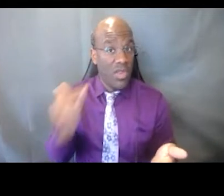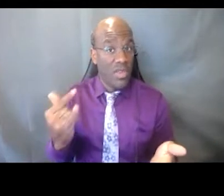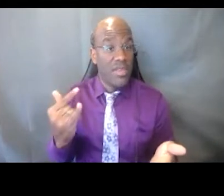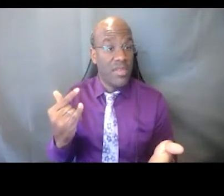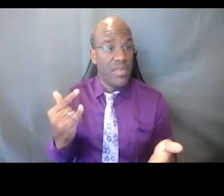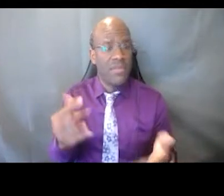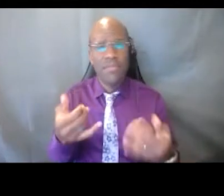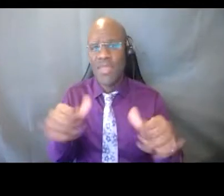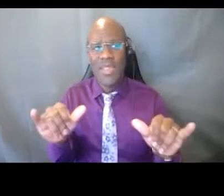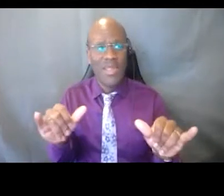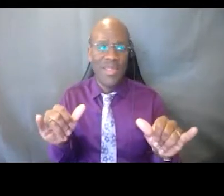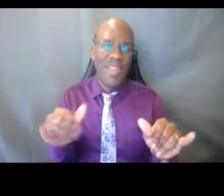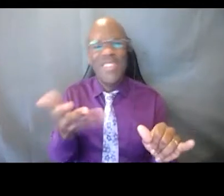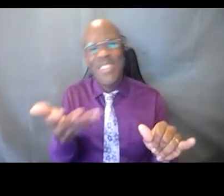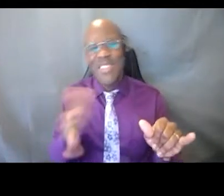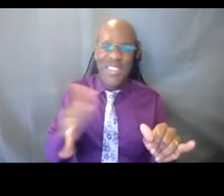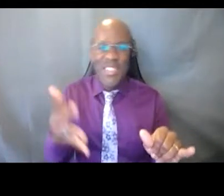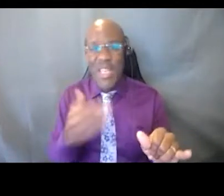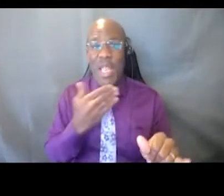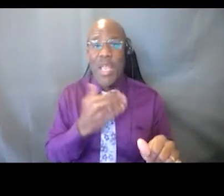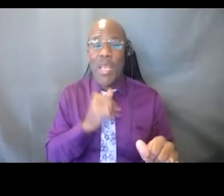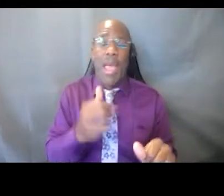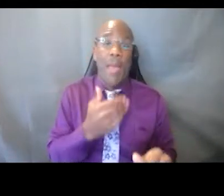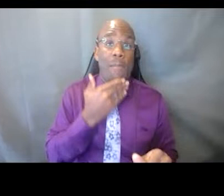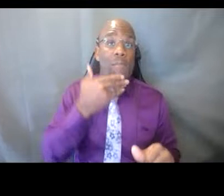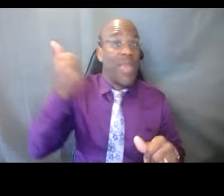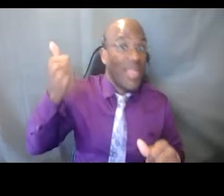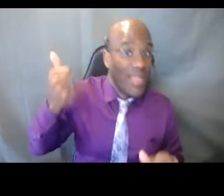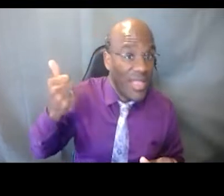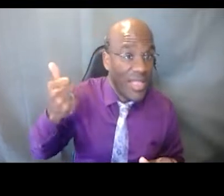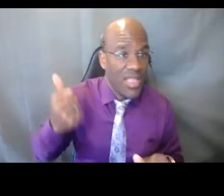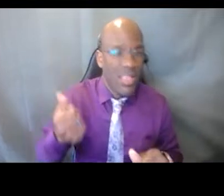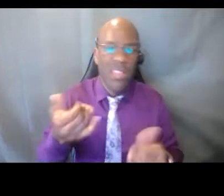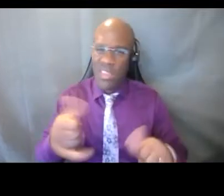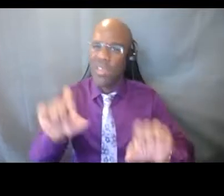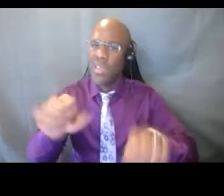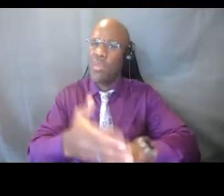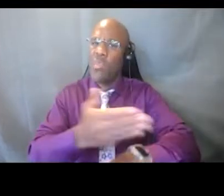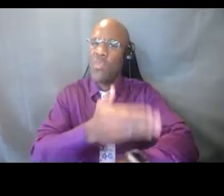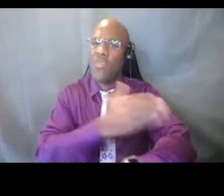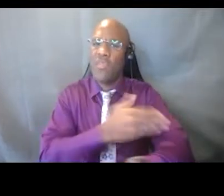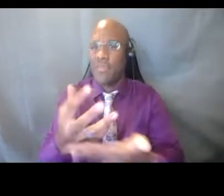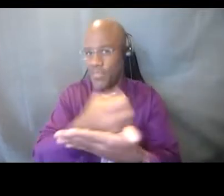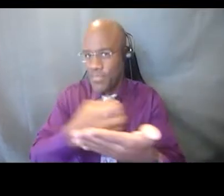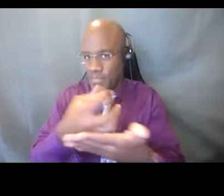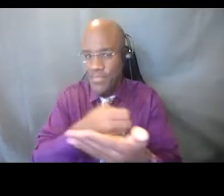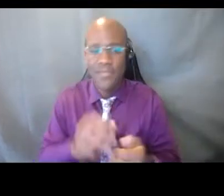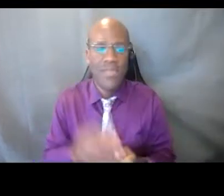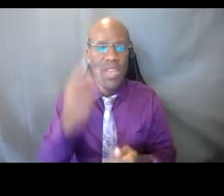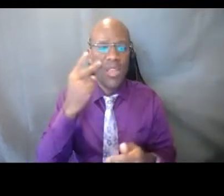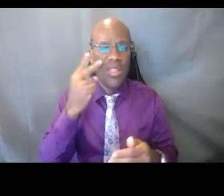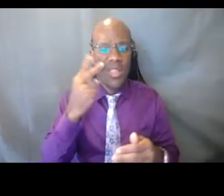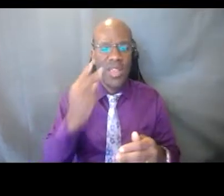not doing as well as, you know, a lot of us need to be doing. And so we see there highly educated disparities